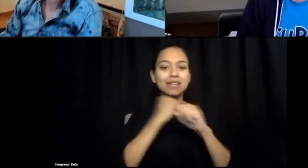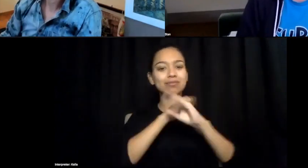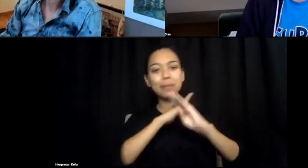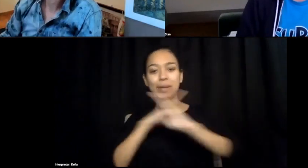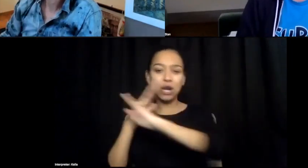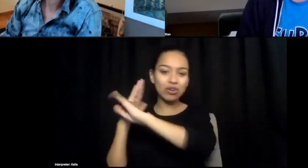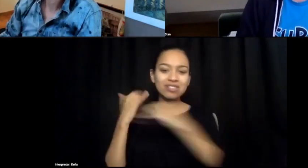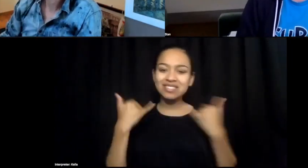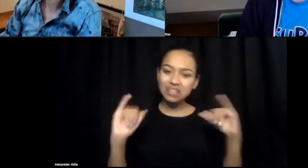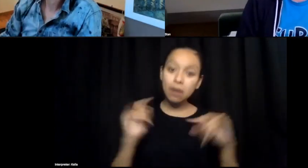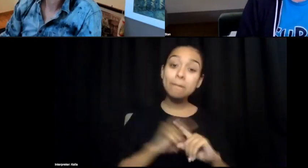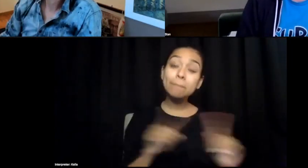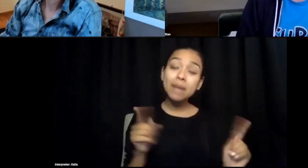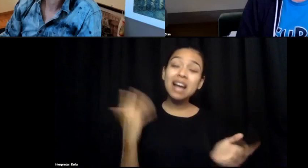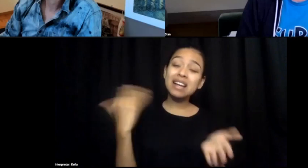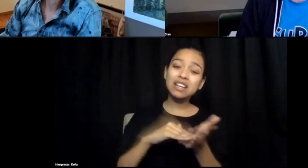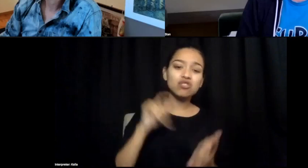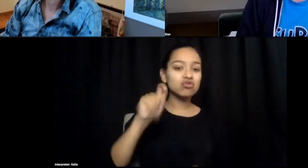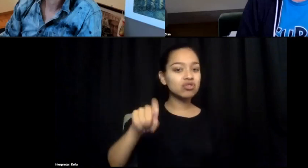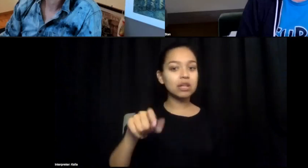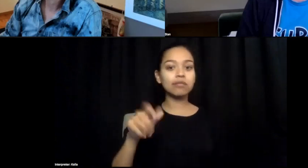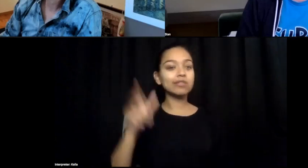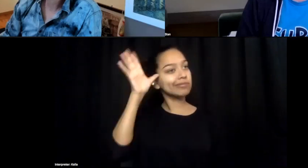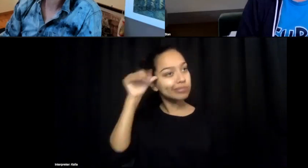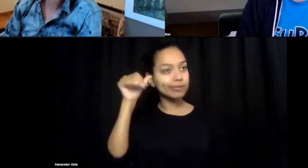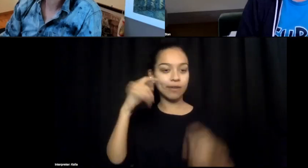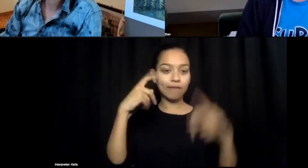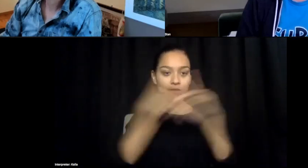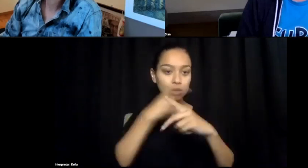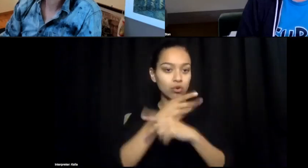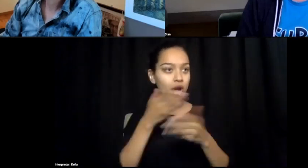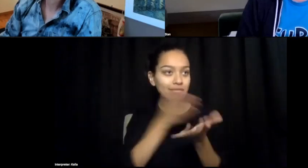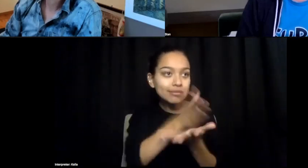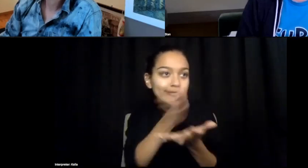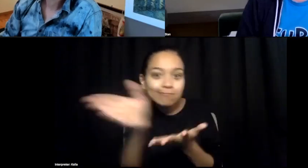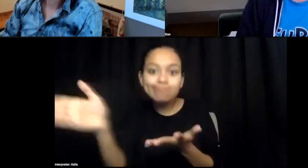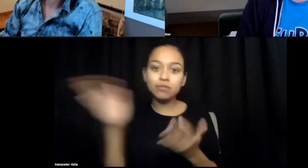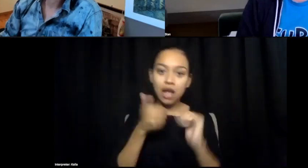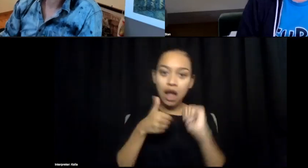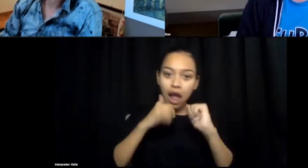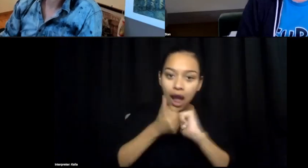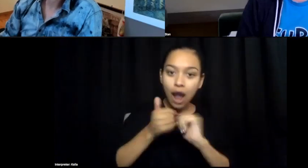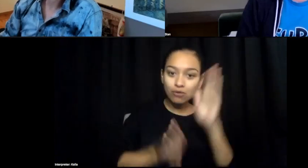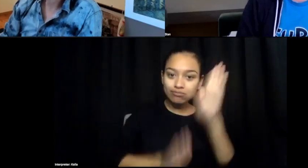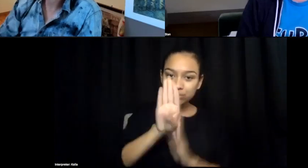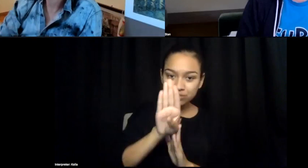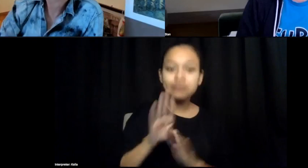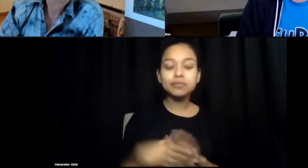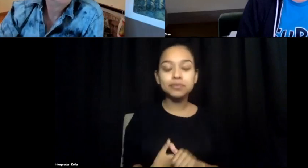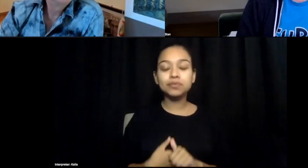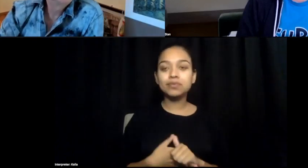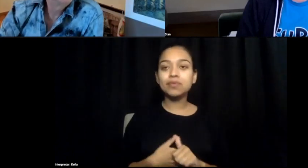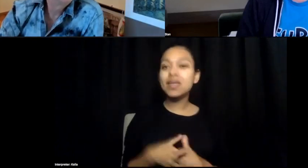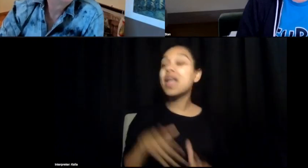again, you just got to figure out ways to go. Yeah. Yeah. Talk about